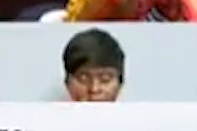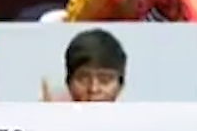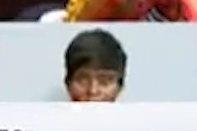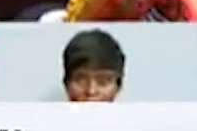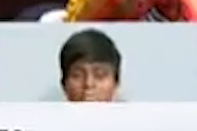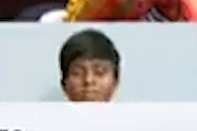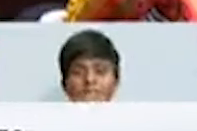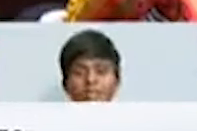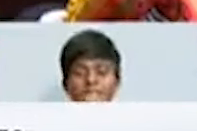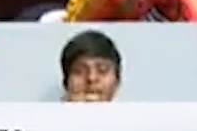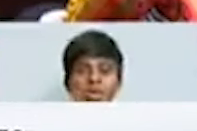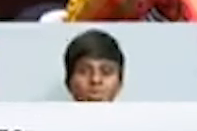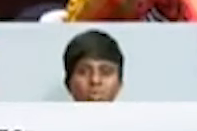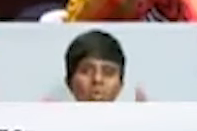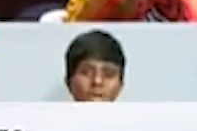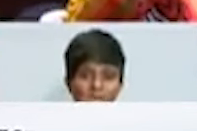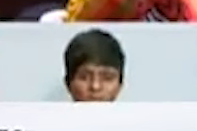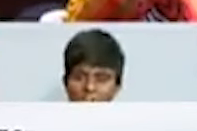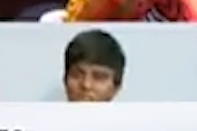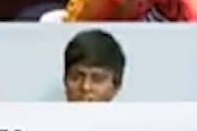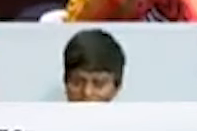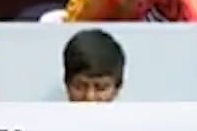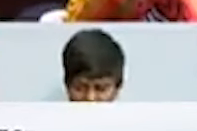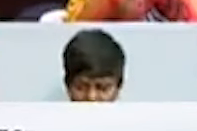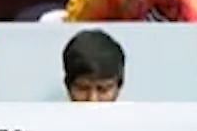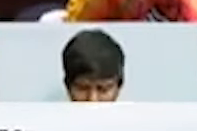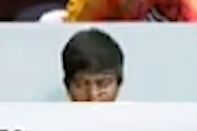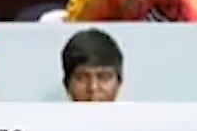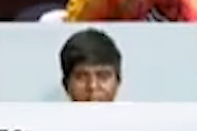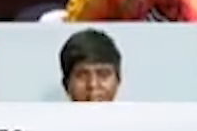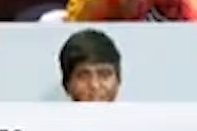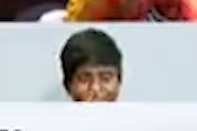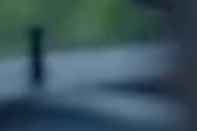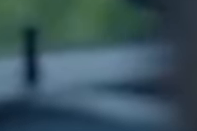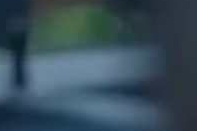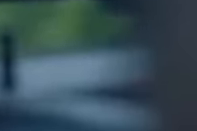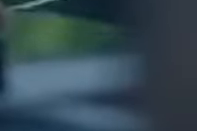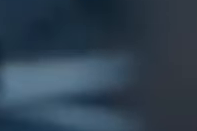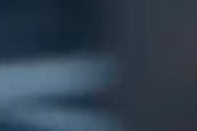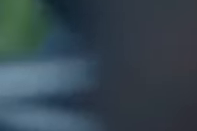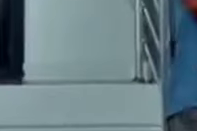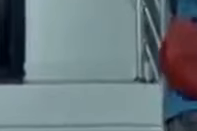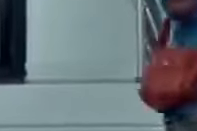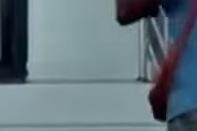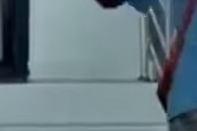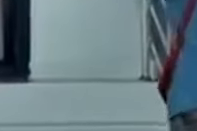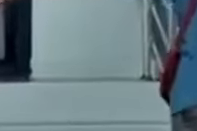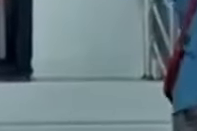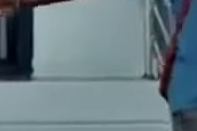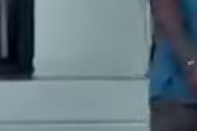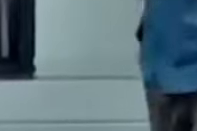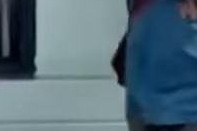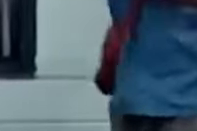quickly. And we get on with our lives. Thank you. Don't forget to subscribe to my YouTube